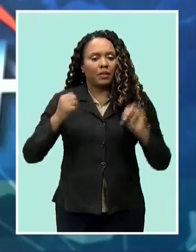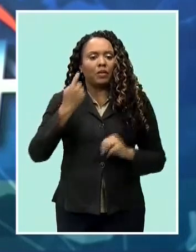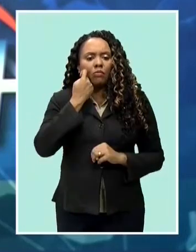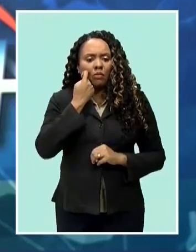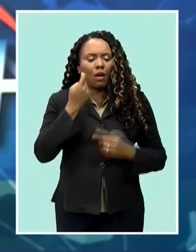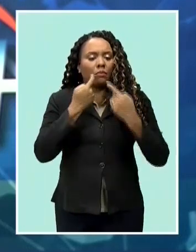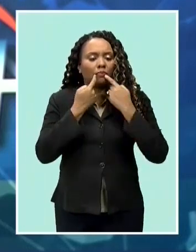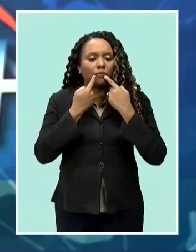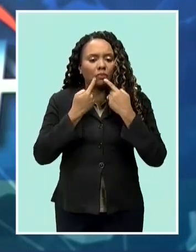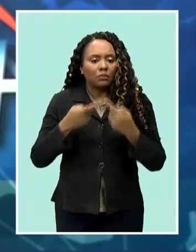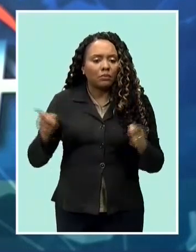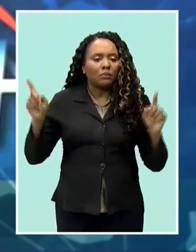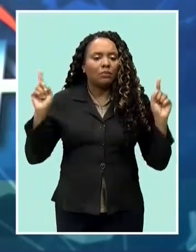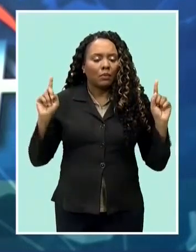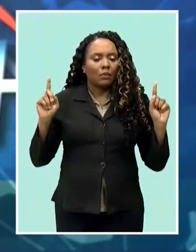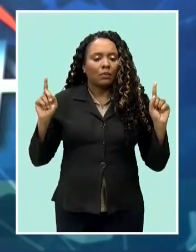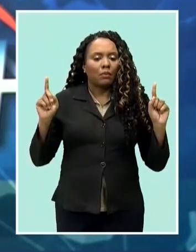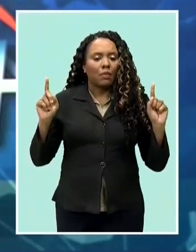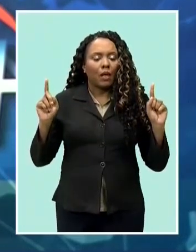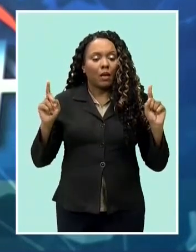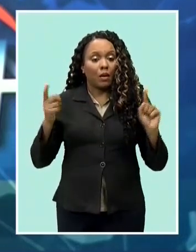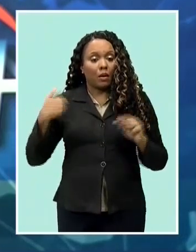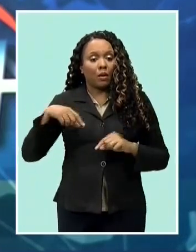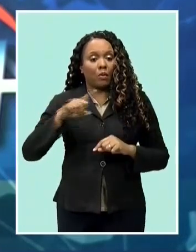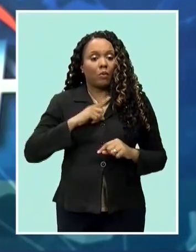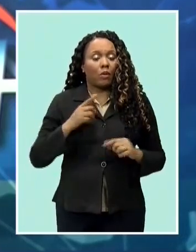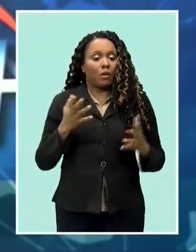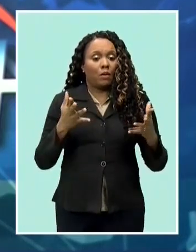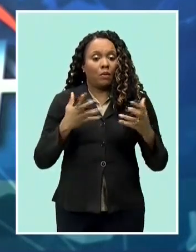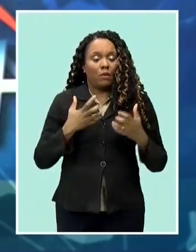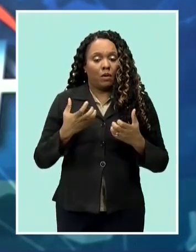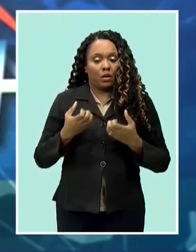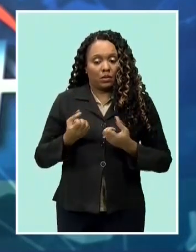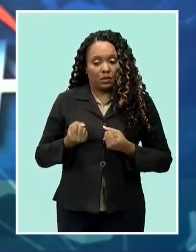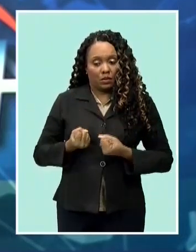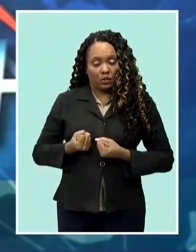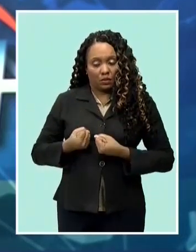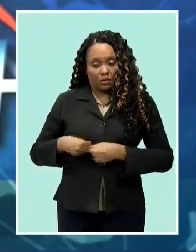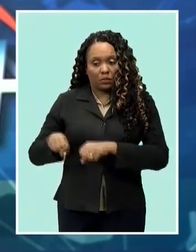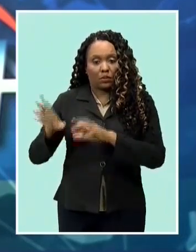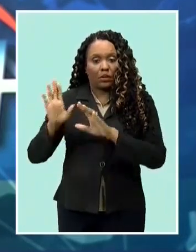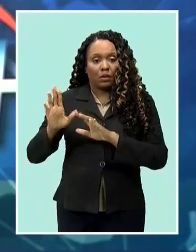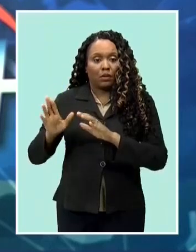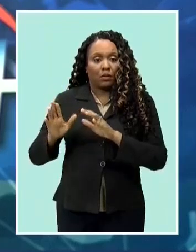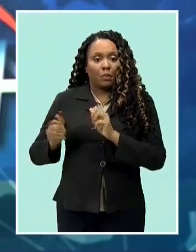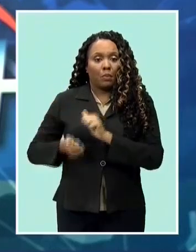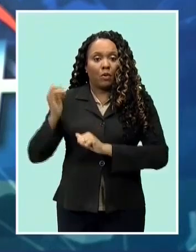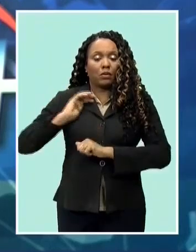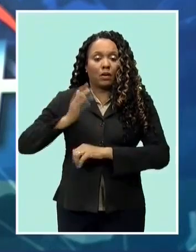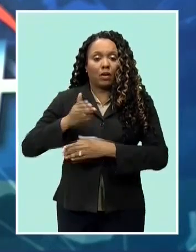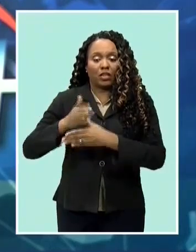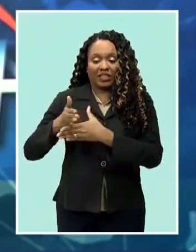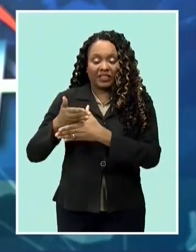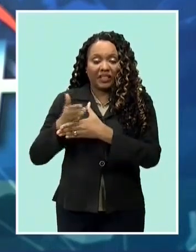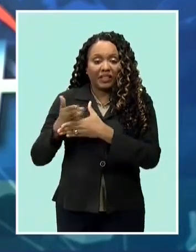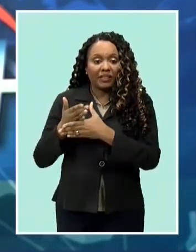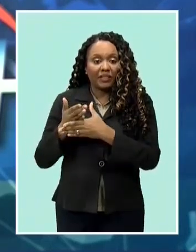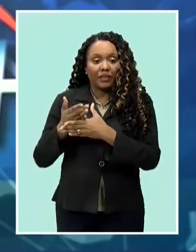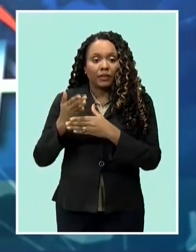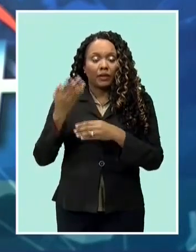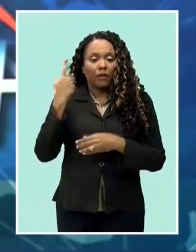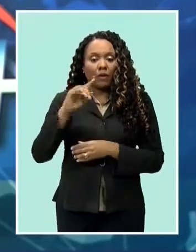Prime Minister Mia Motley that Barbados is looking to offload its majority shares in Liat, the country remains committed to the regional